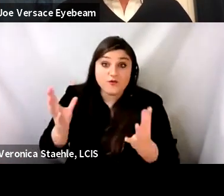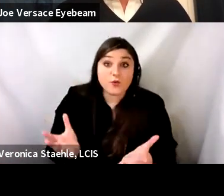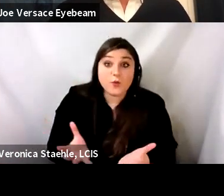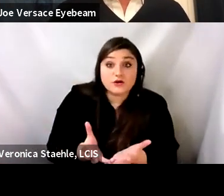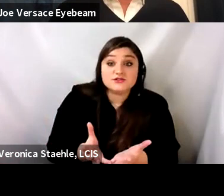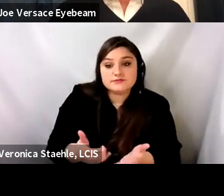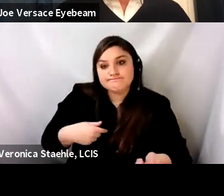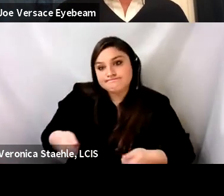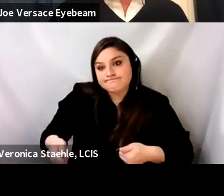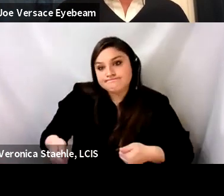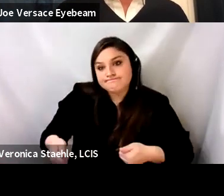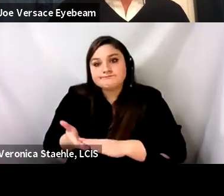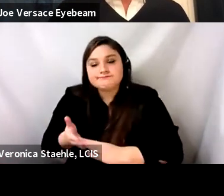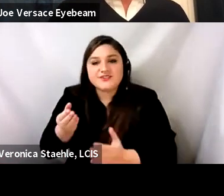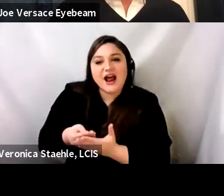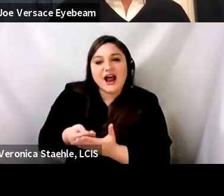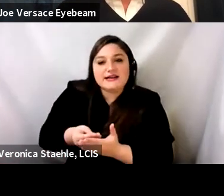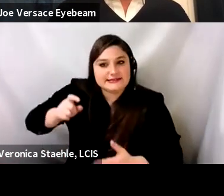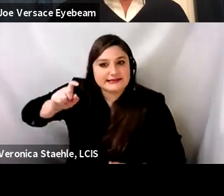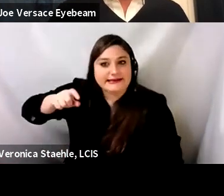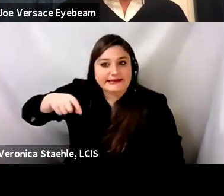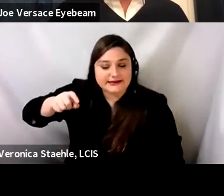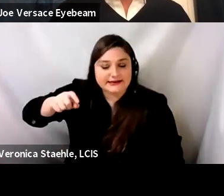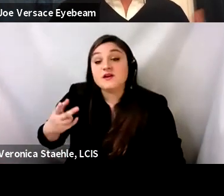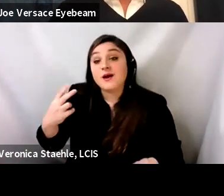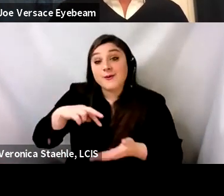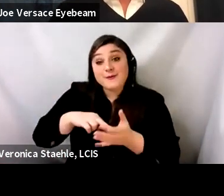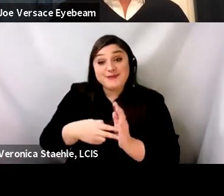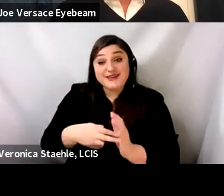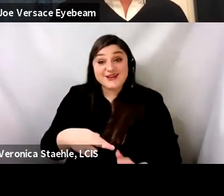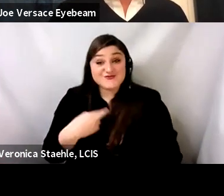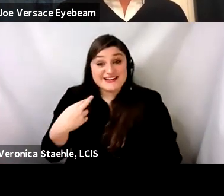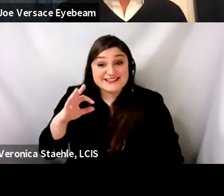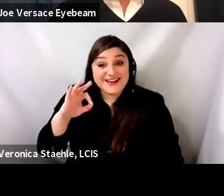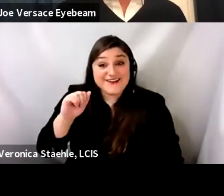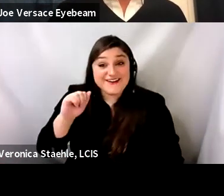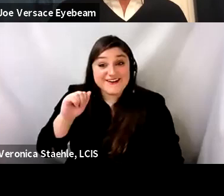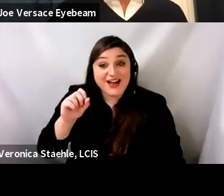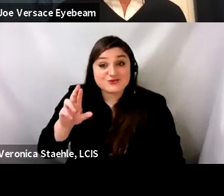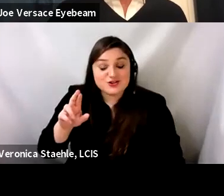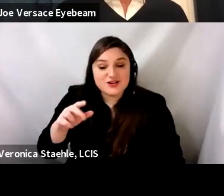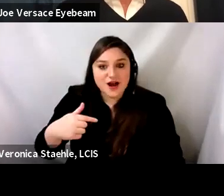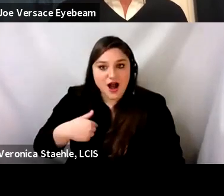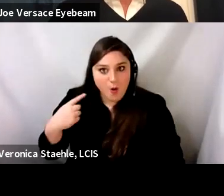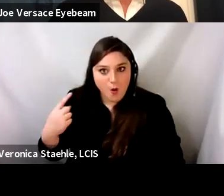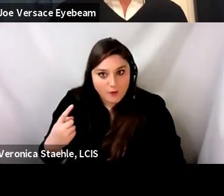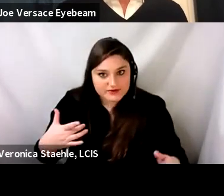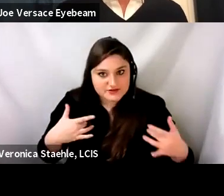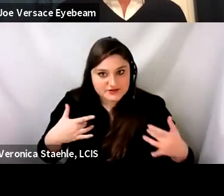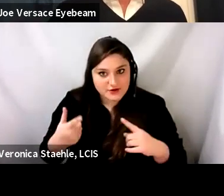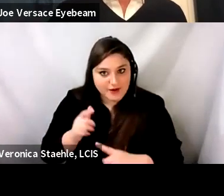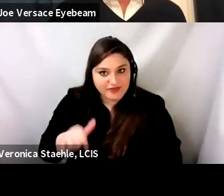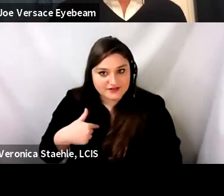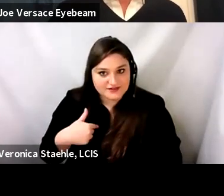the organization's finances. So risk factor is always very, very high on my list. So Roddy and I and